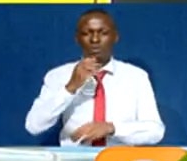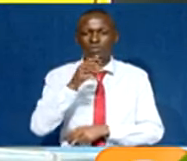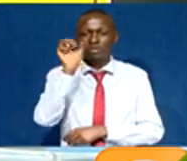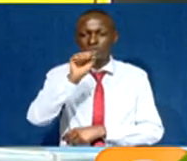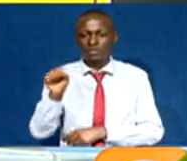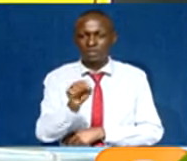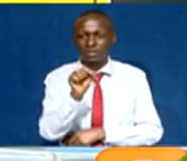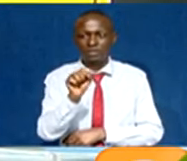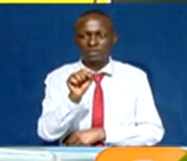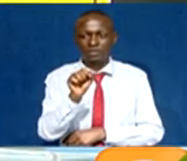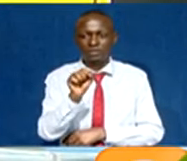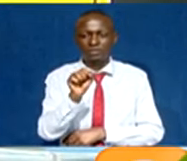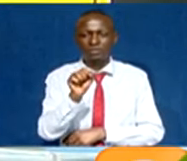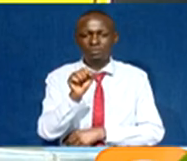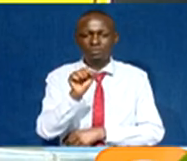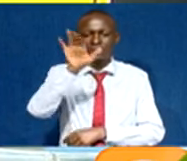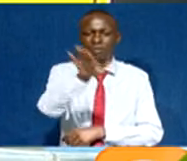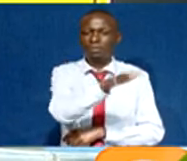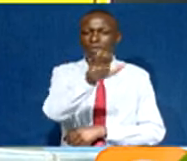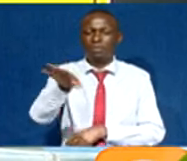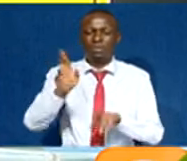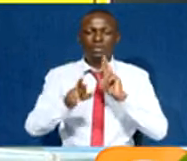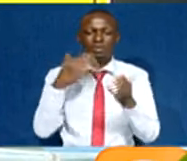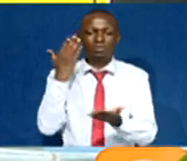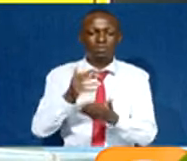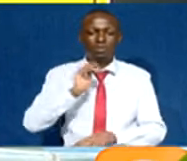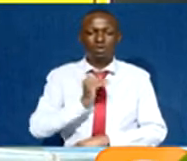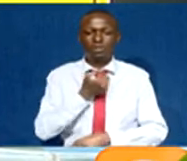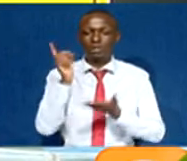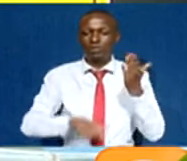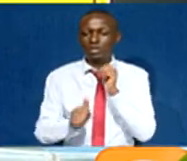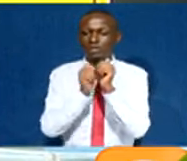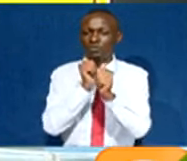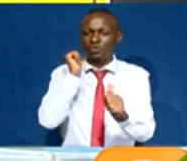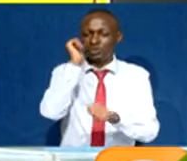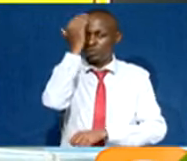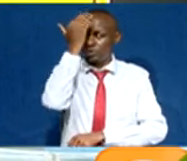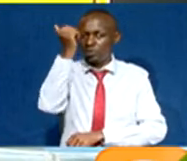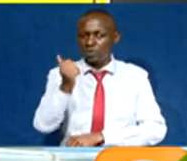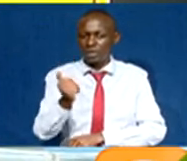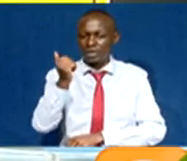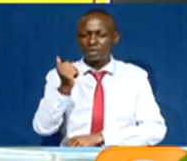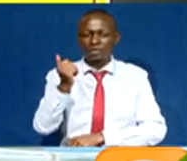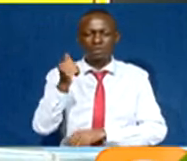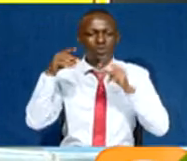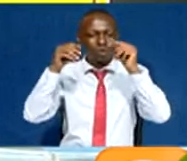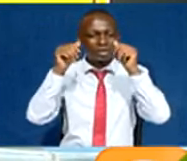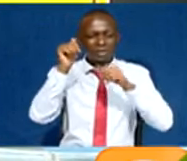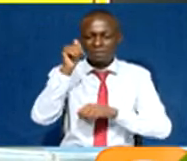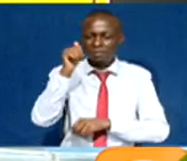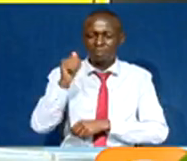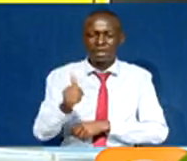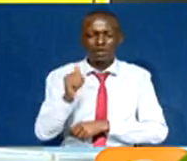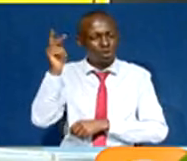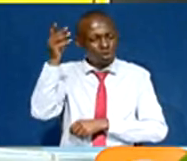Keiru. In a report tabled in Parliament, the committee said they had rejected Githinji due to lack of requisite qualities,